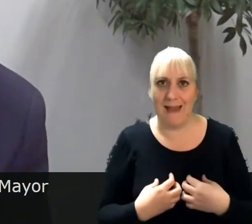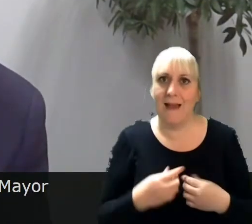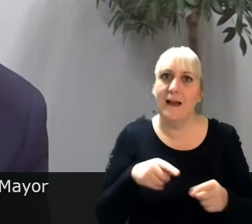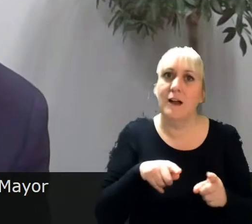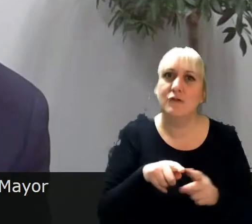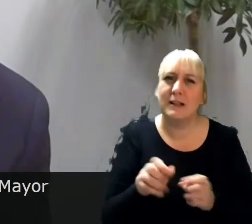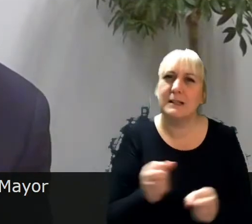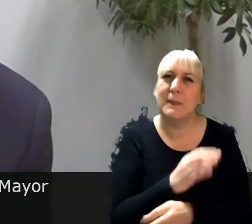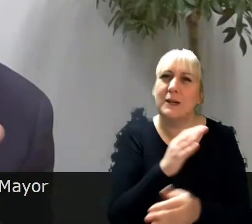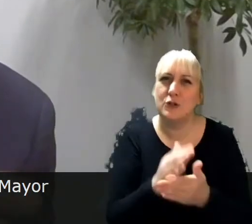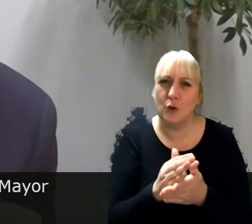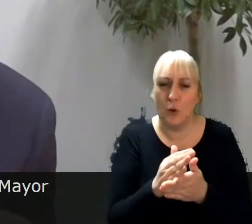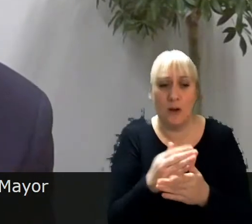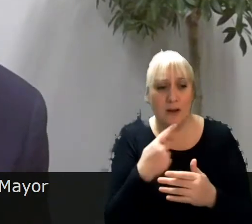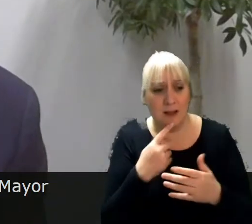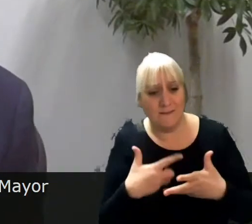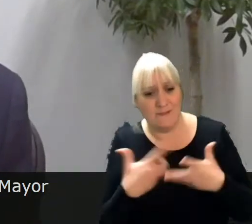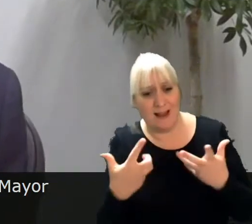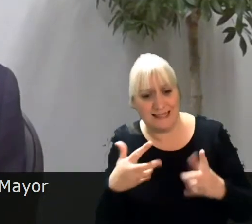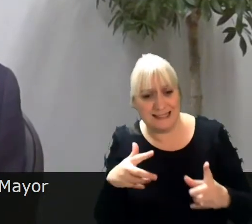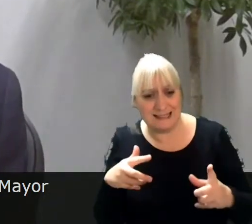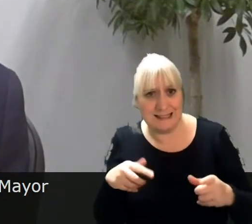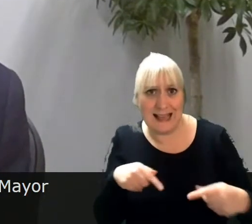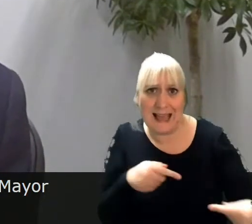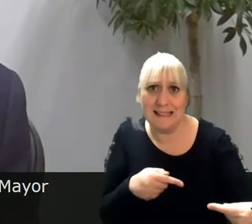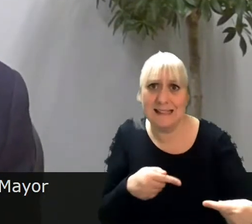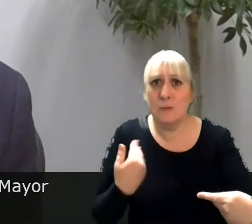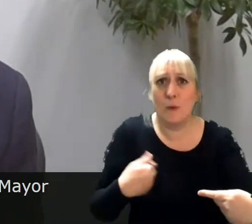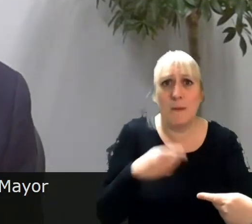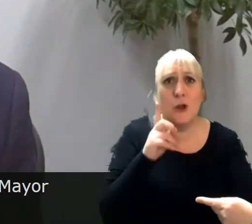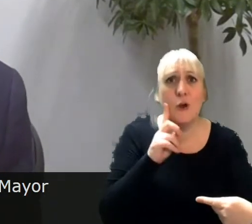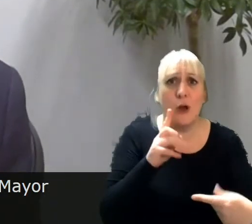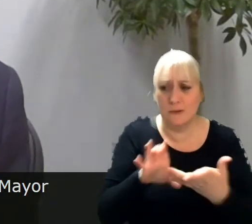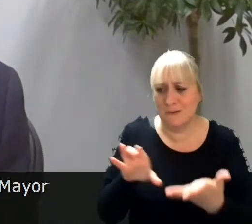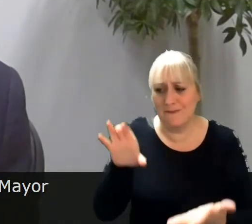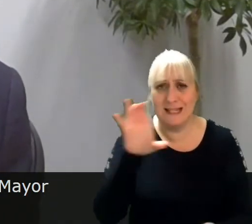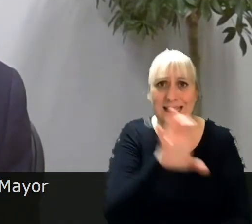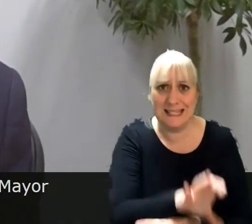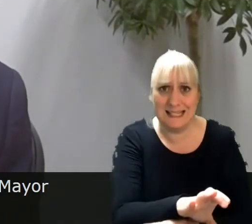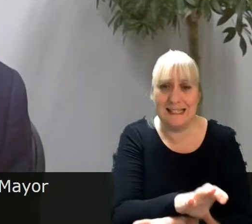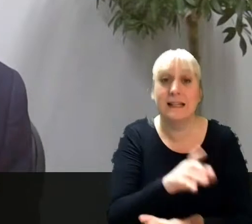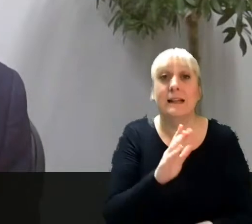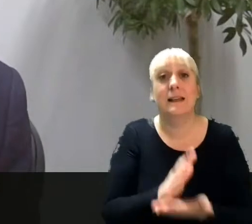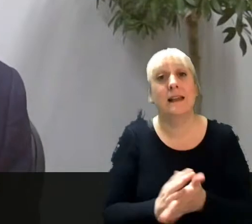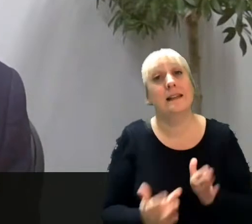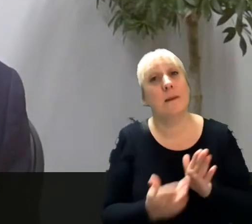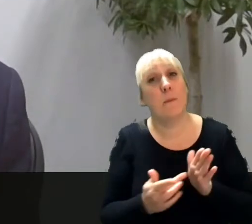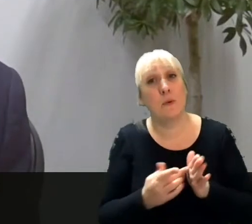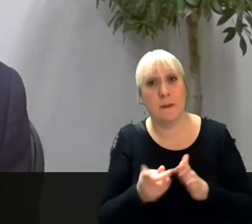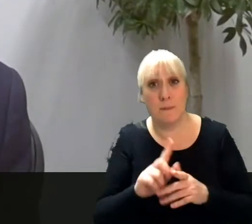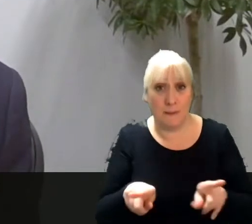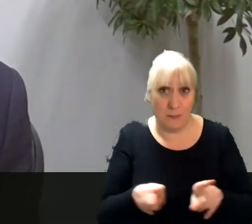towards violence against women and girls. It's really important that people like me recognise that for